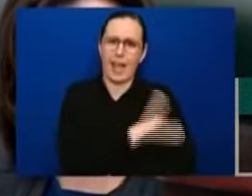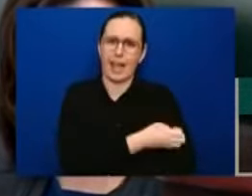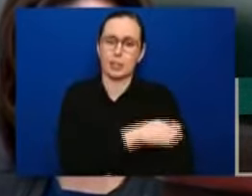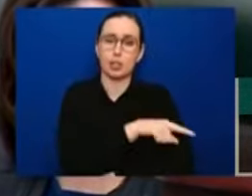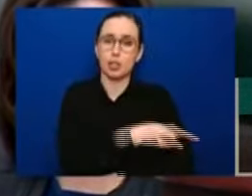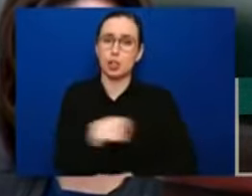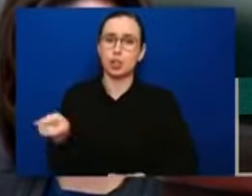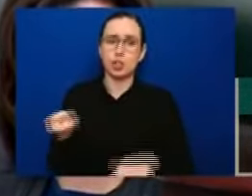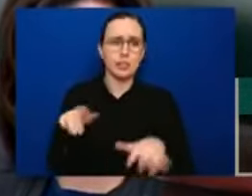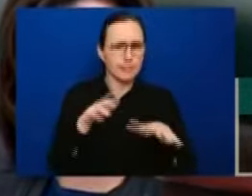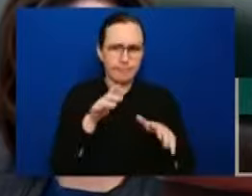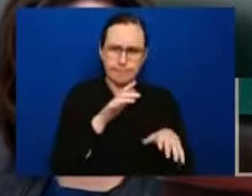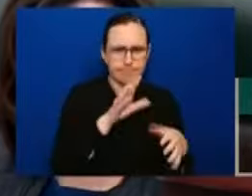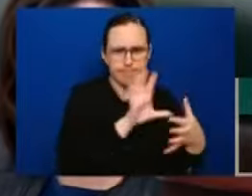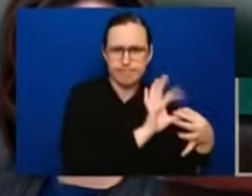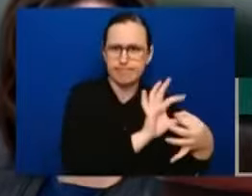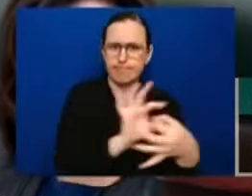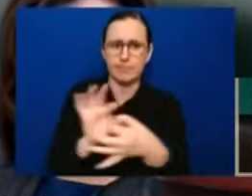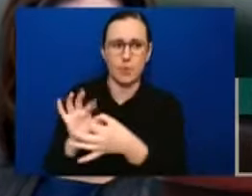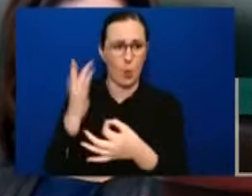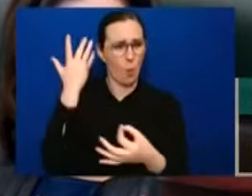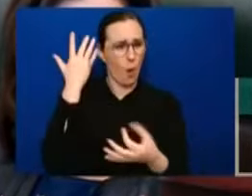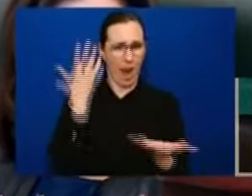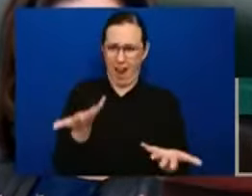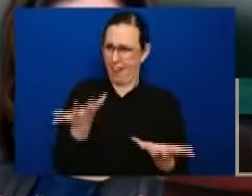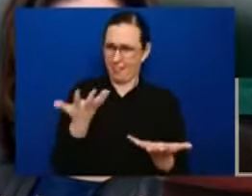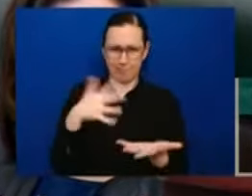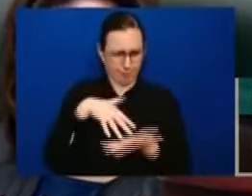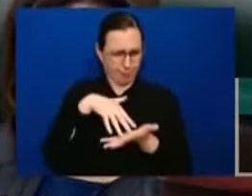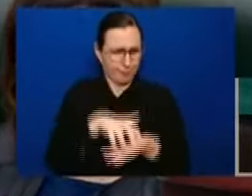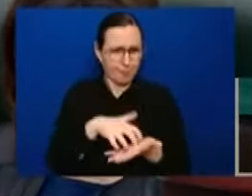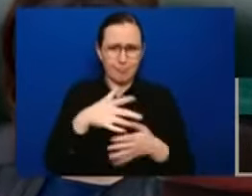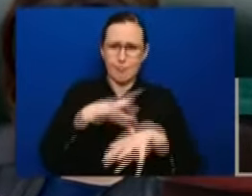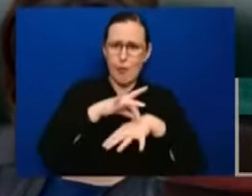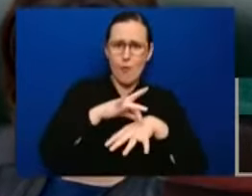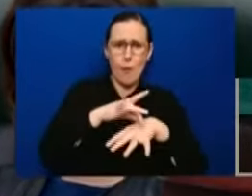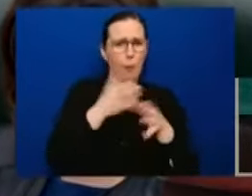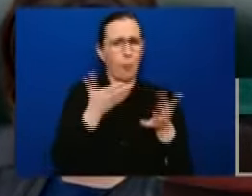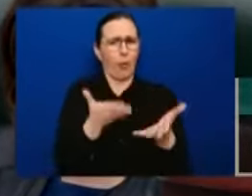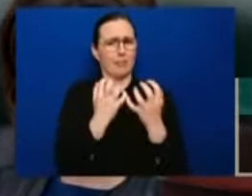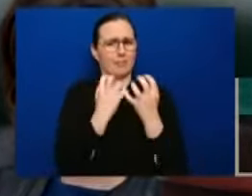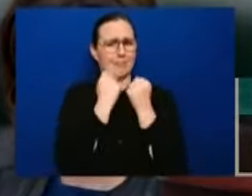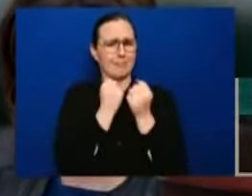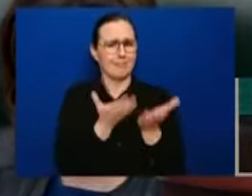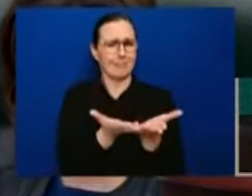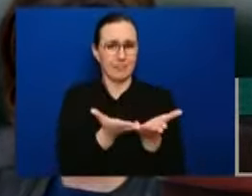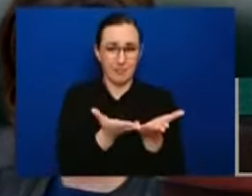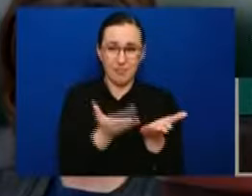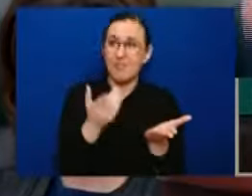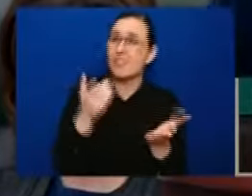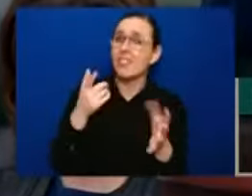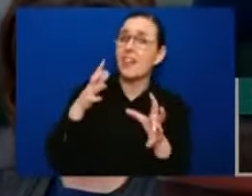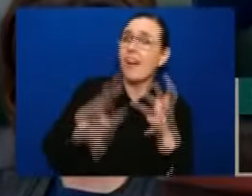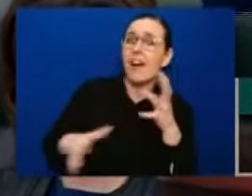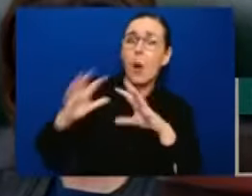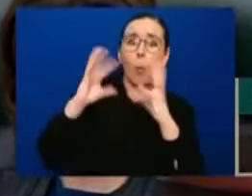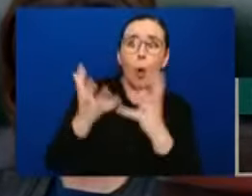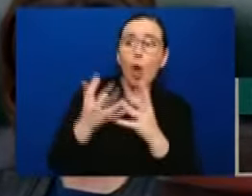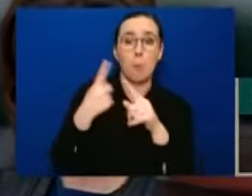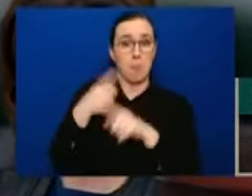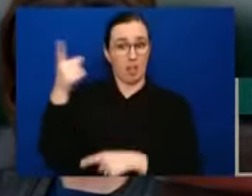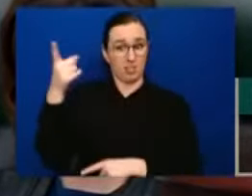the geopolitical events we see unfolding in Europe today, we have an opportunity and, Mr. Speaker, indeed